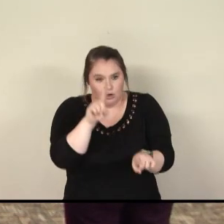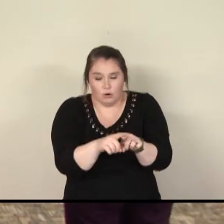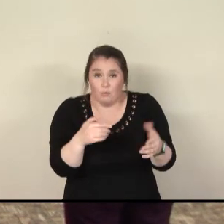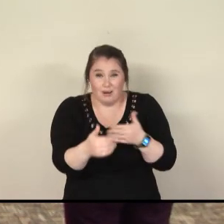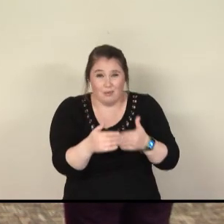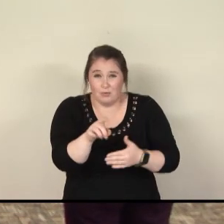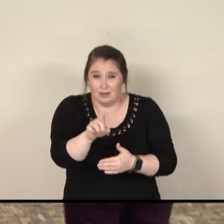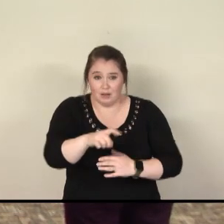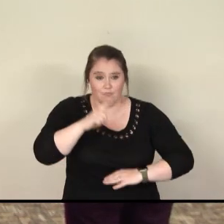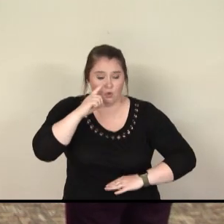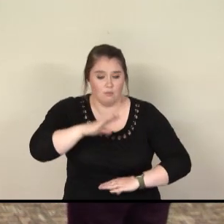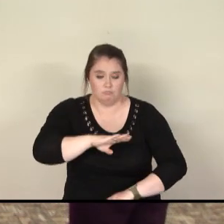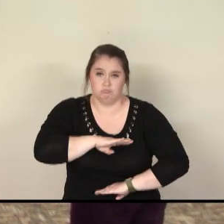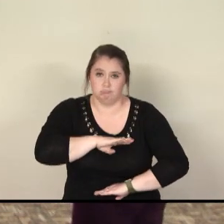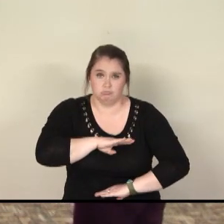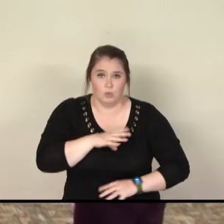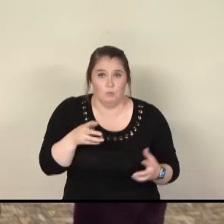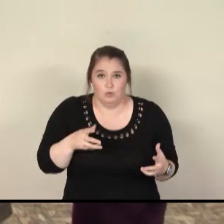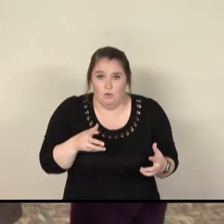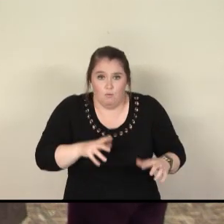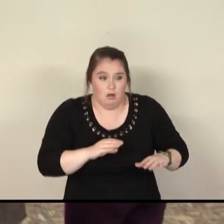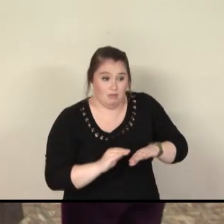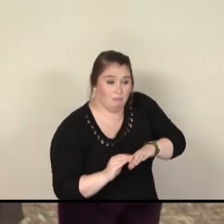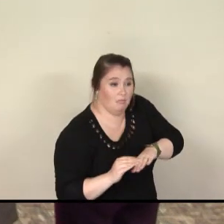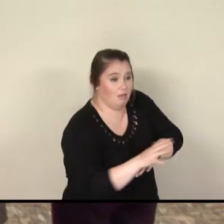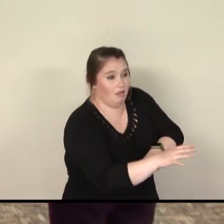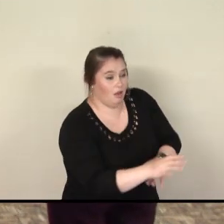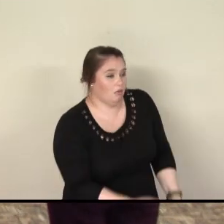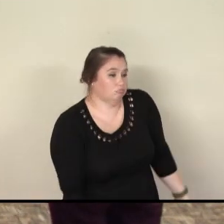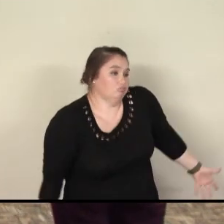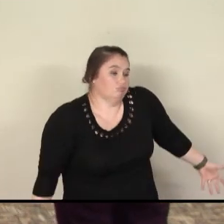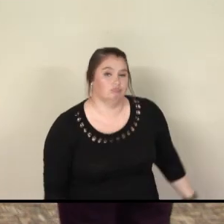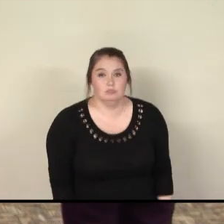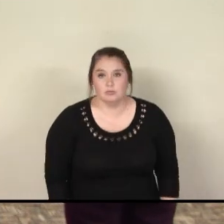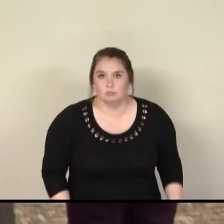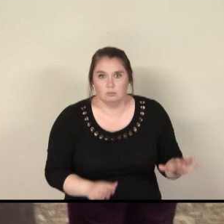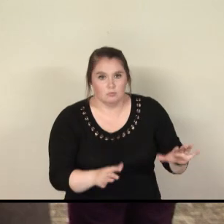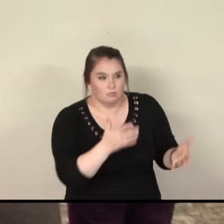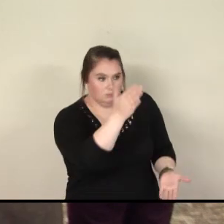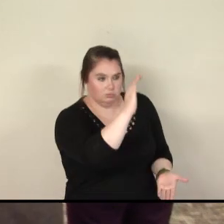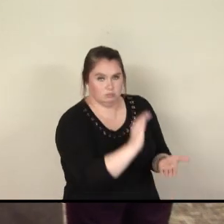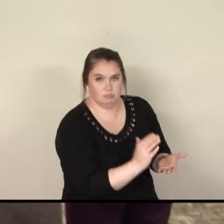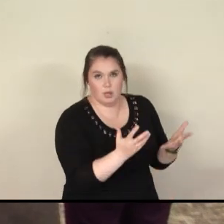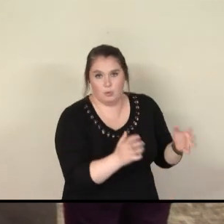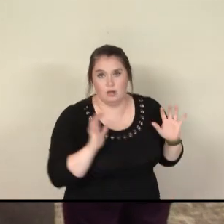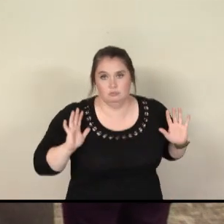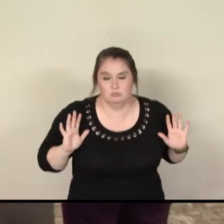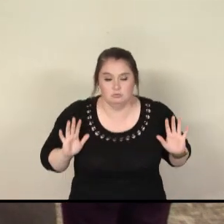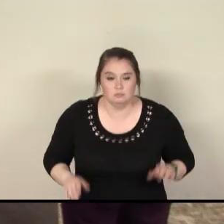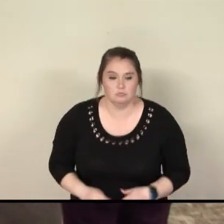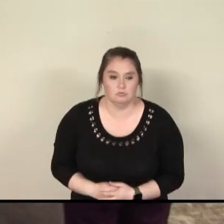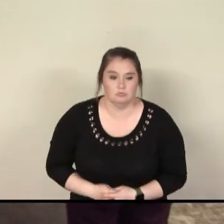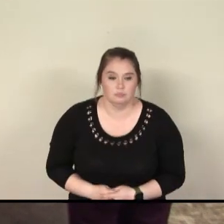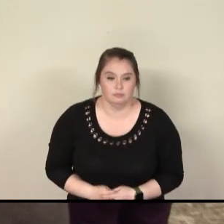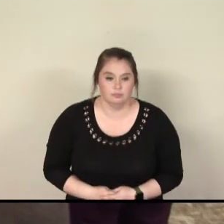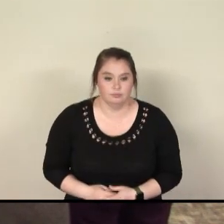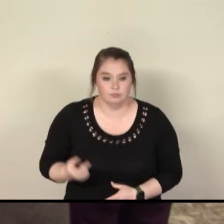do so we can make sure that the impact is lessened on the community. Good, yeah. Yes, Mr.